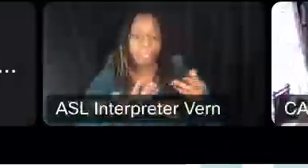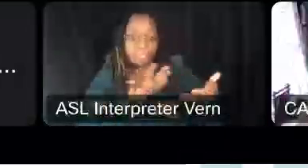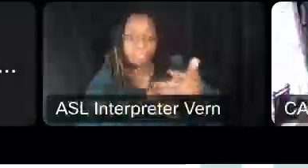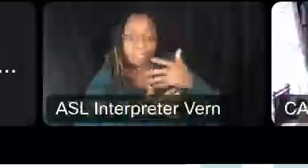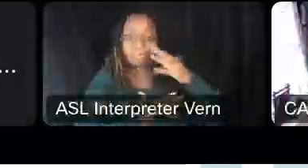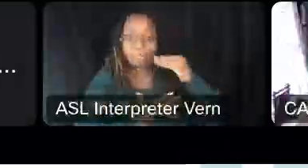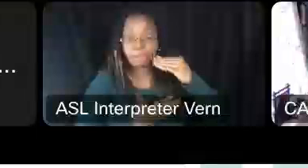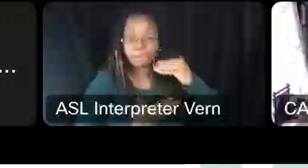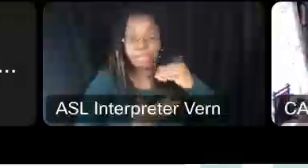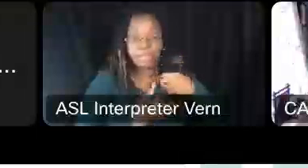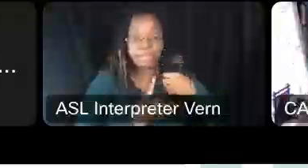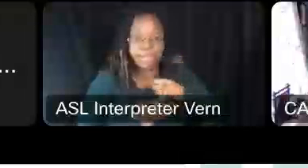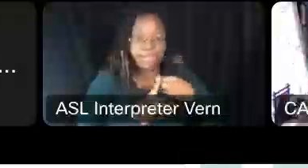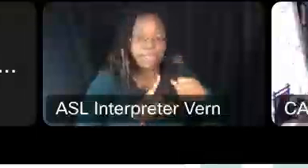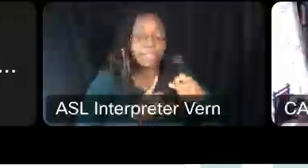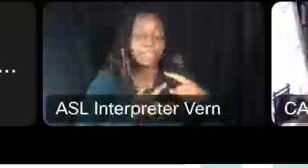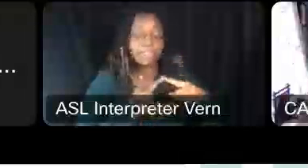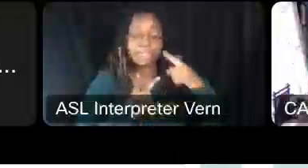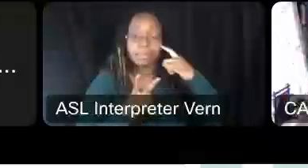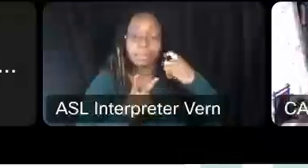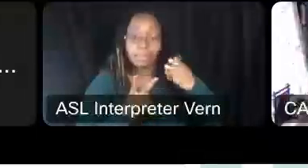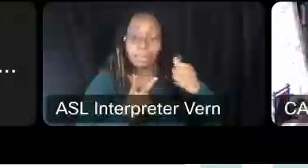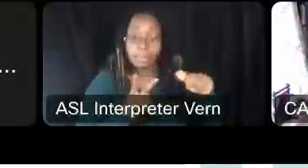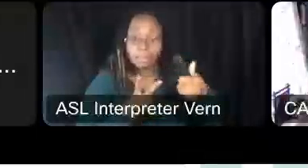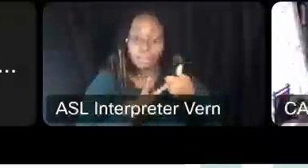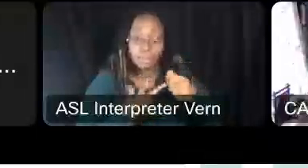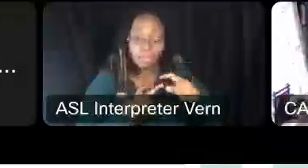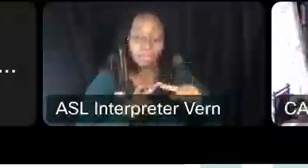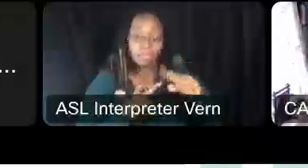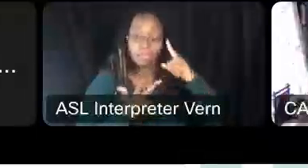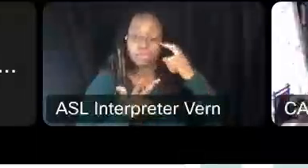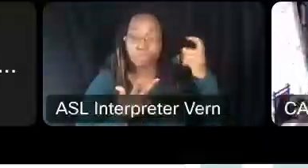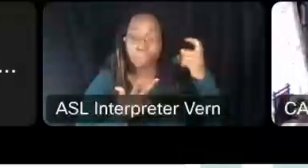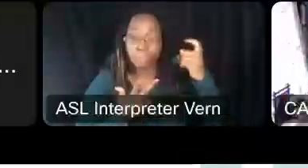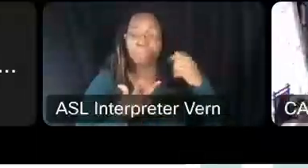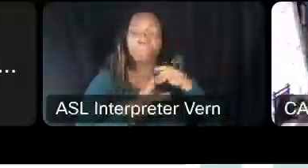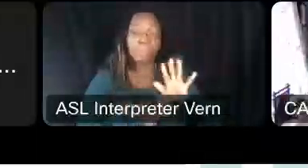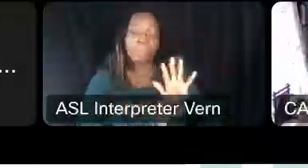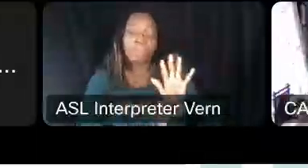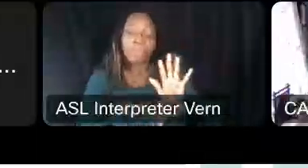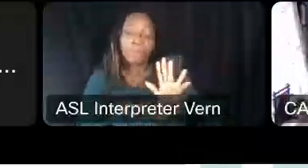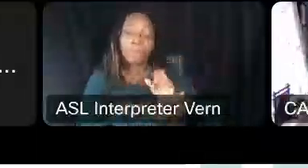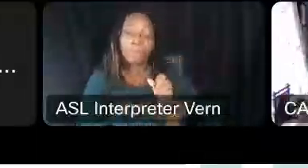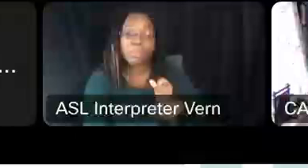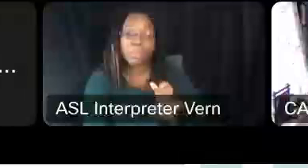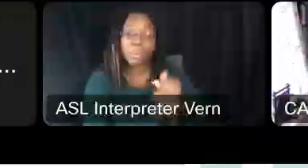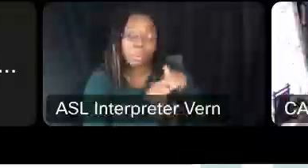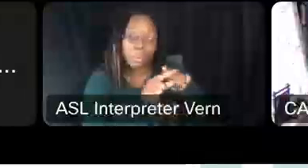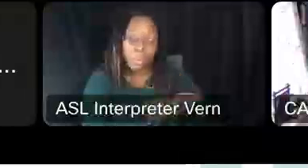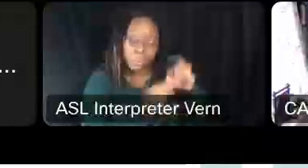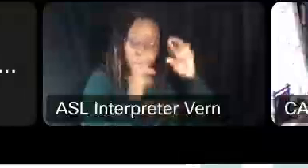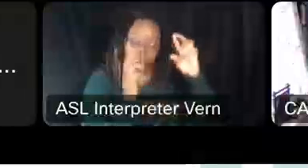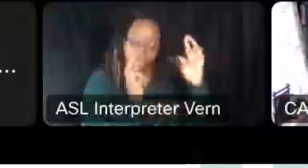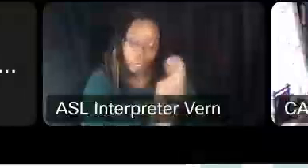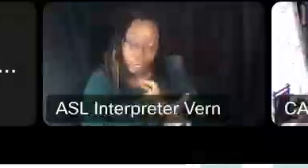mental health challenges, and trauma. And support is really based off the values of respect,